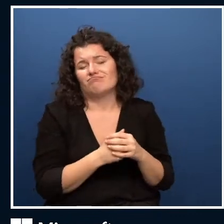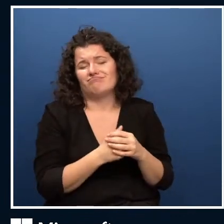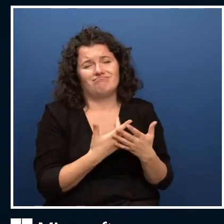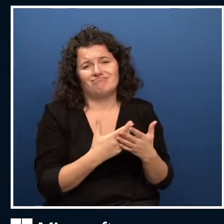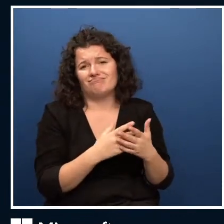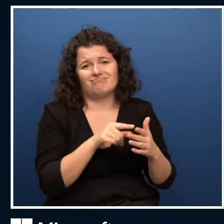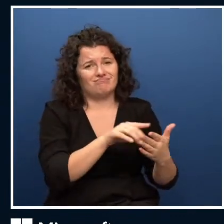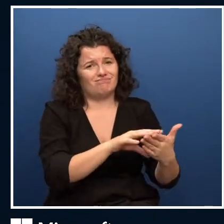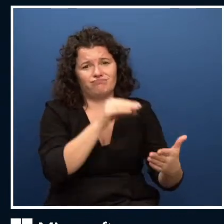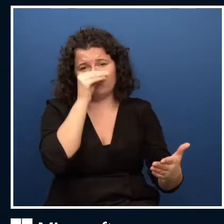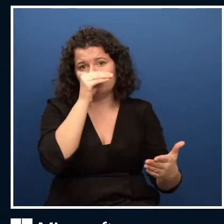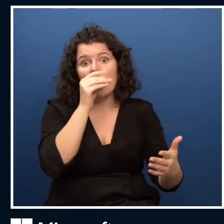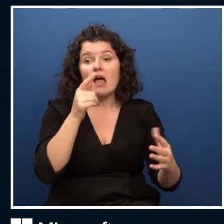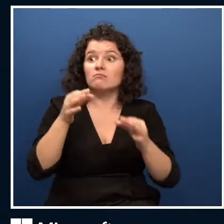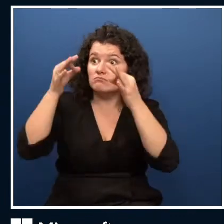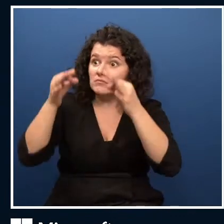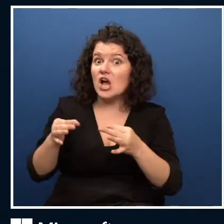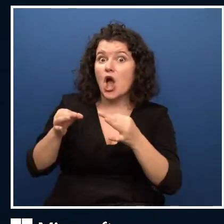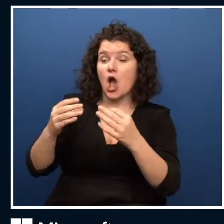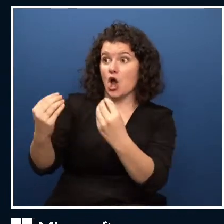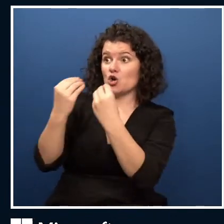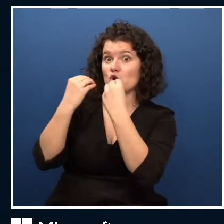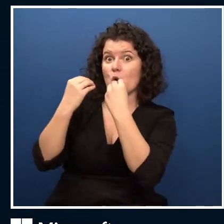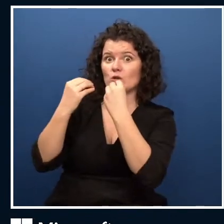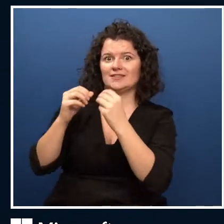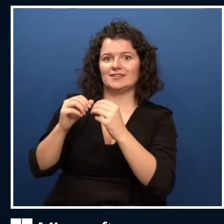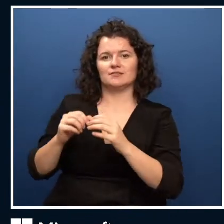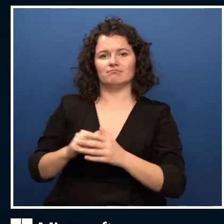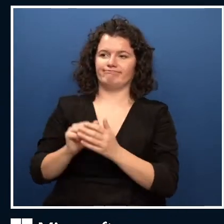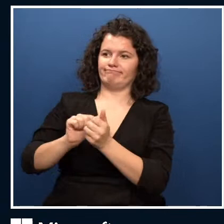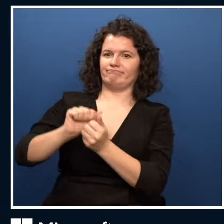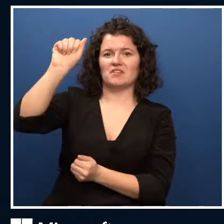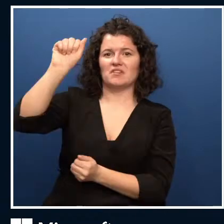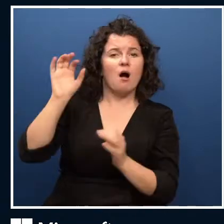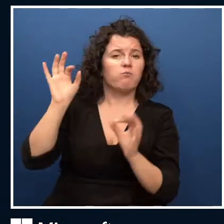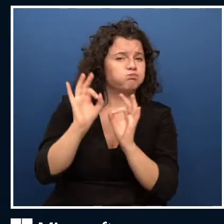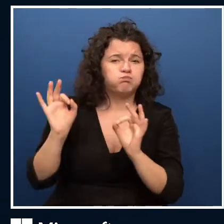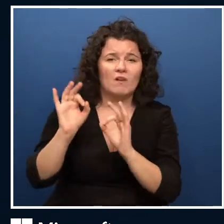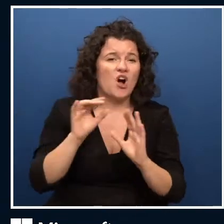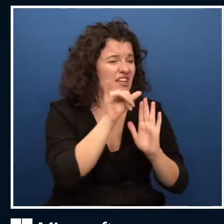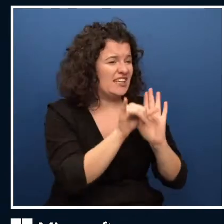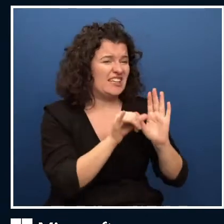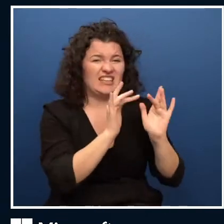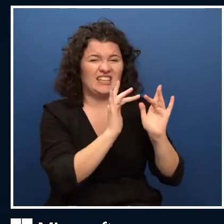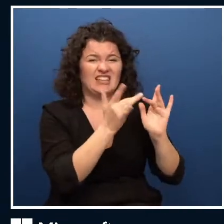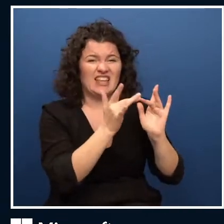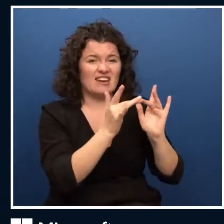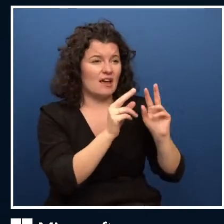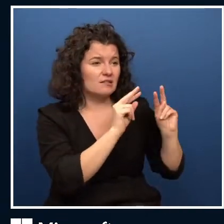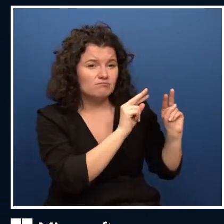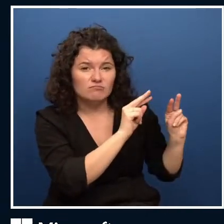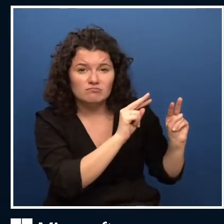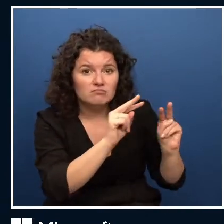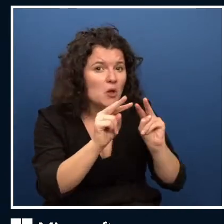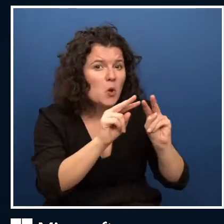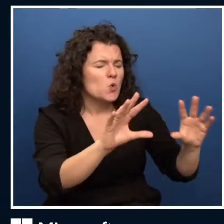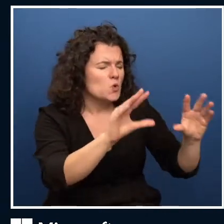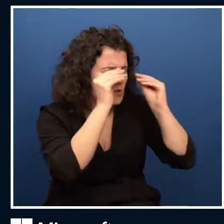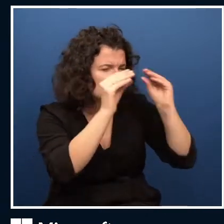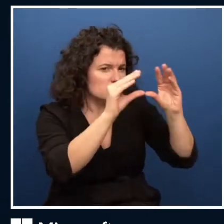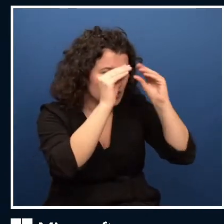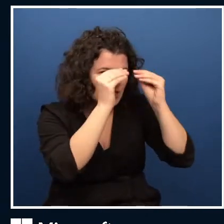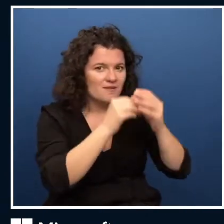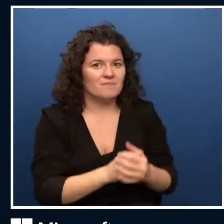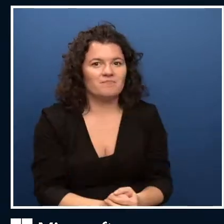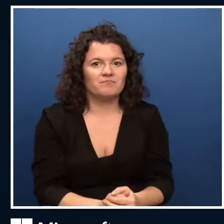any courses, so everything was off of internet. So yeah. That's fantastic. I mean, congratulations. That's really,